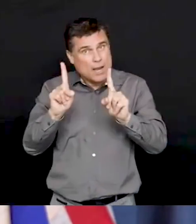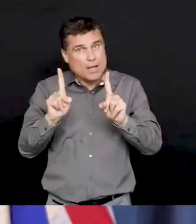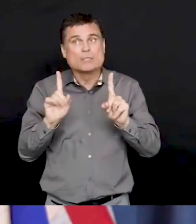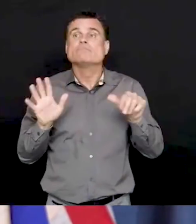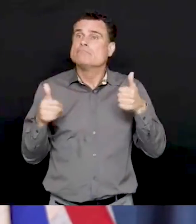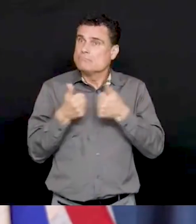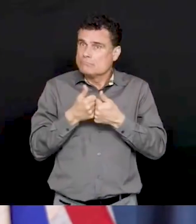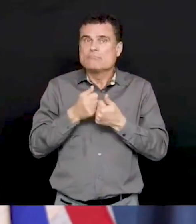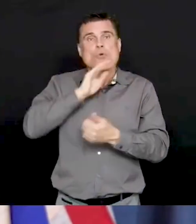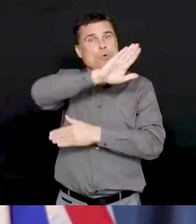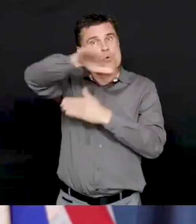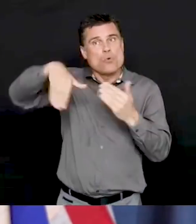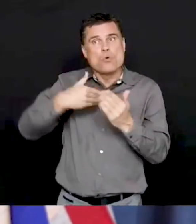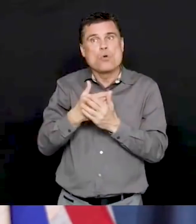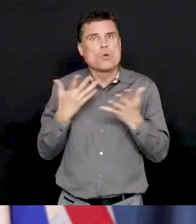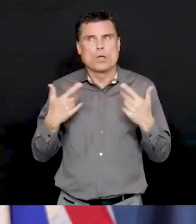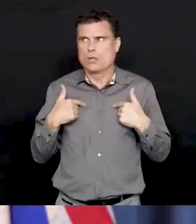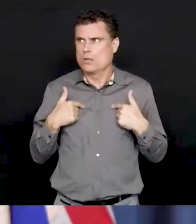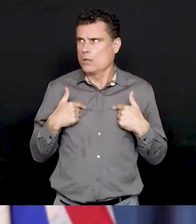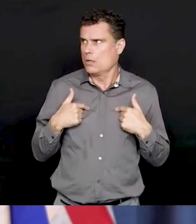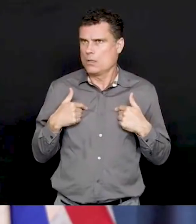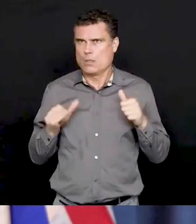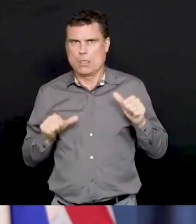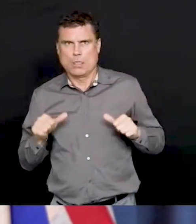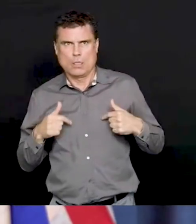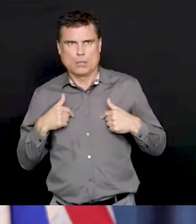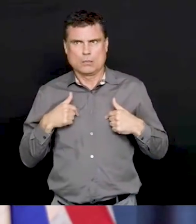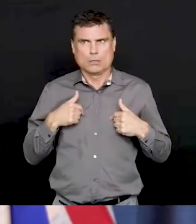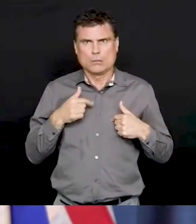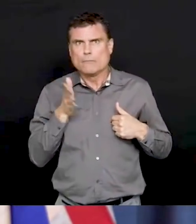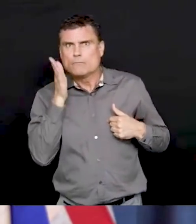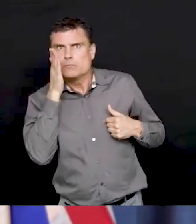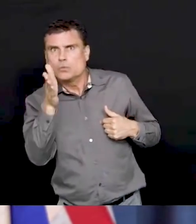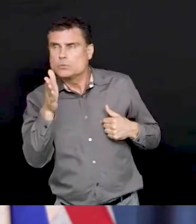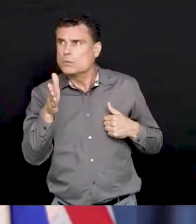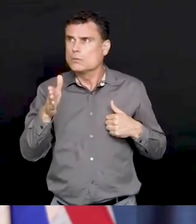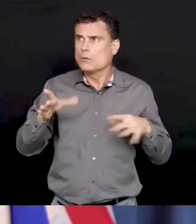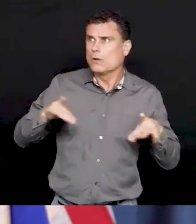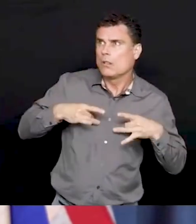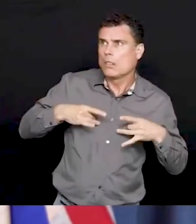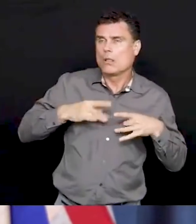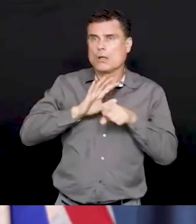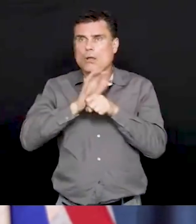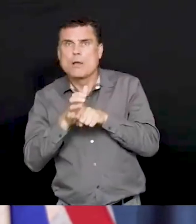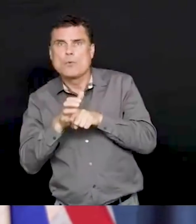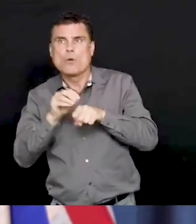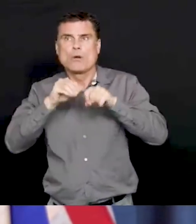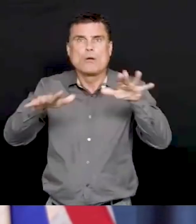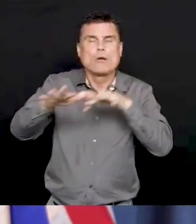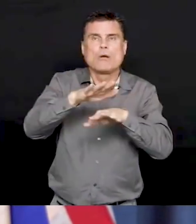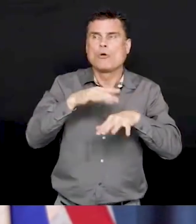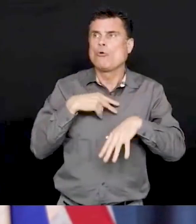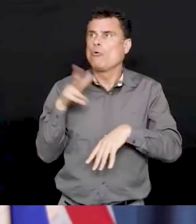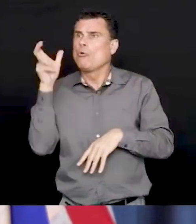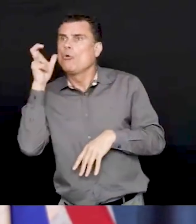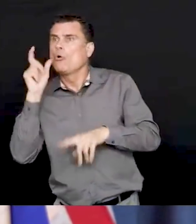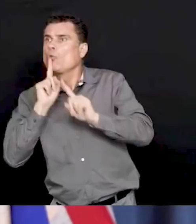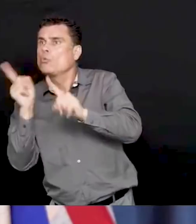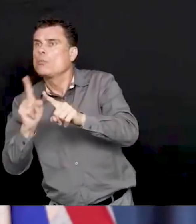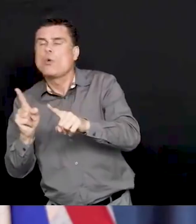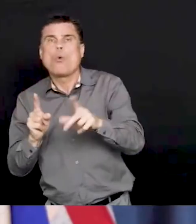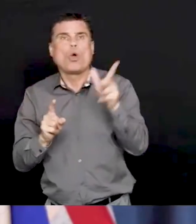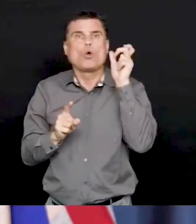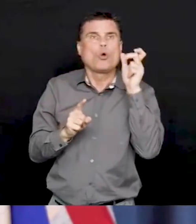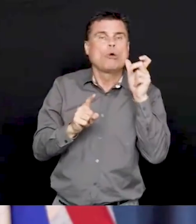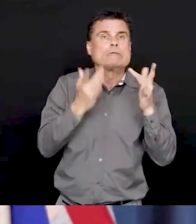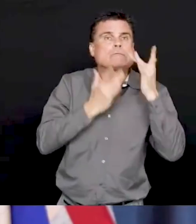what's coming in the future. And particularly when we hear about shortages and we watch what's going on in the world around us, you